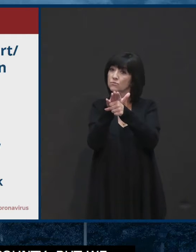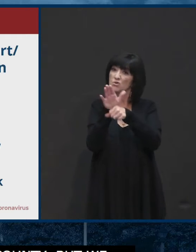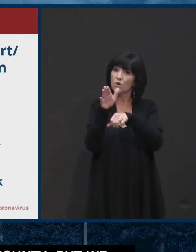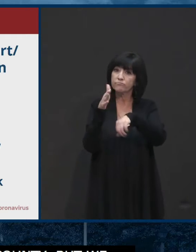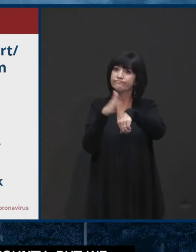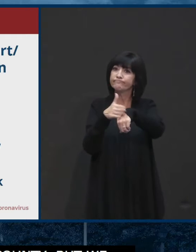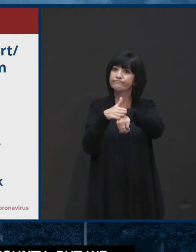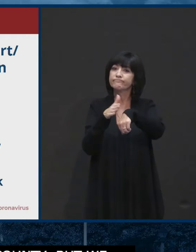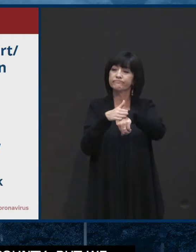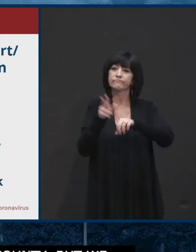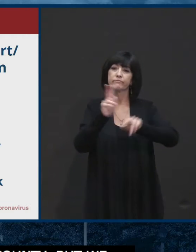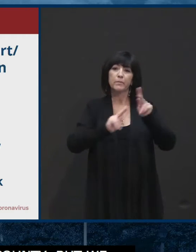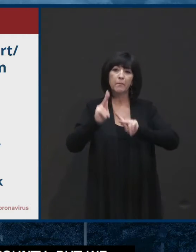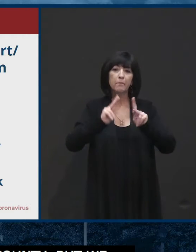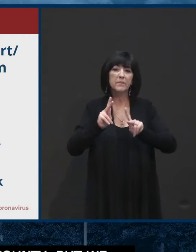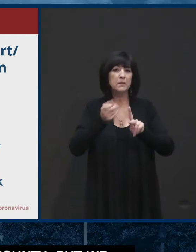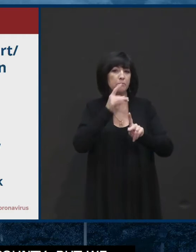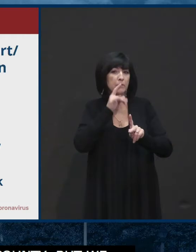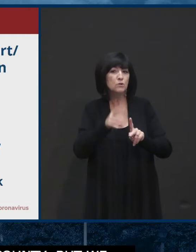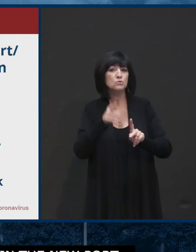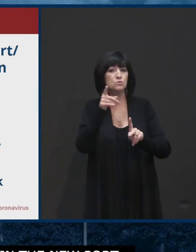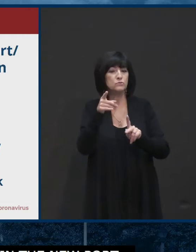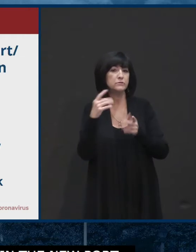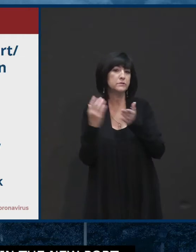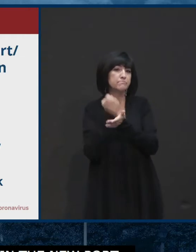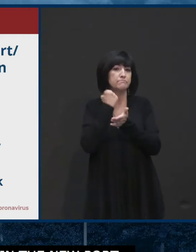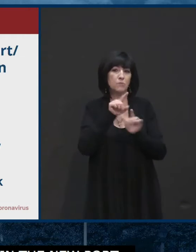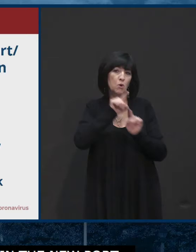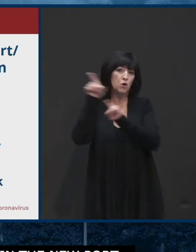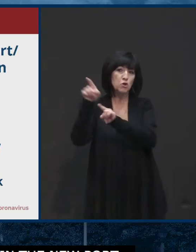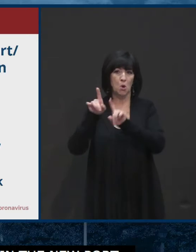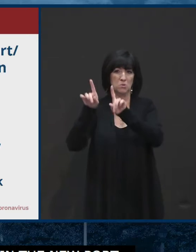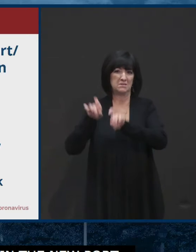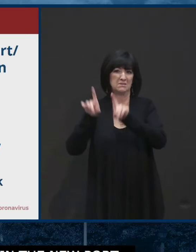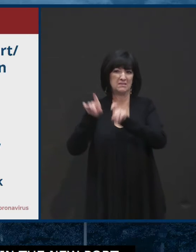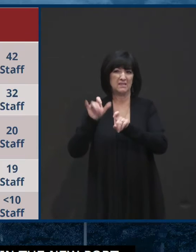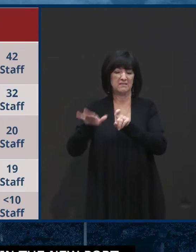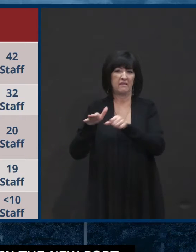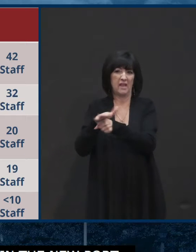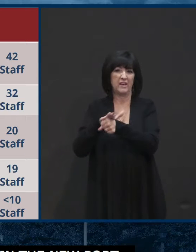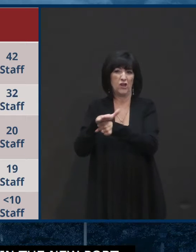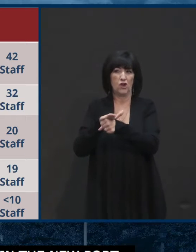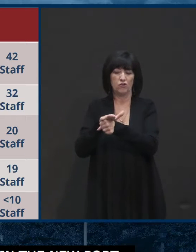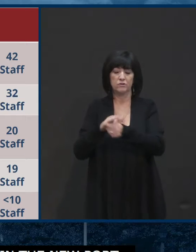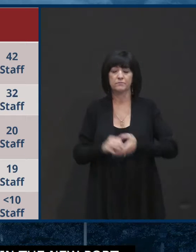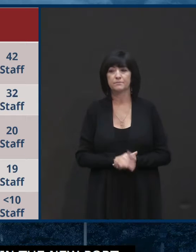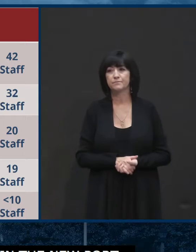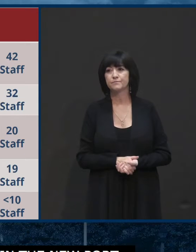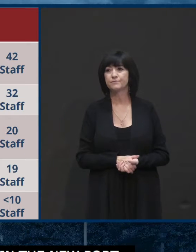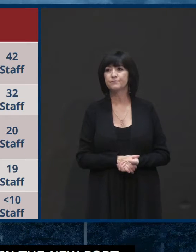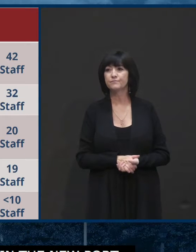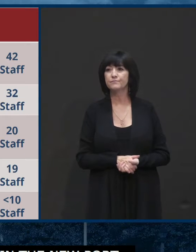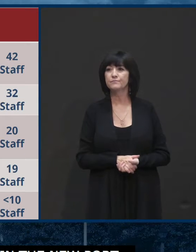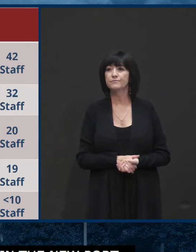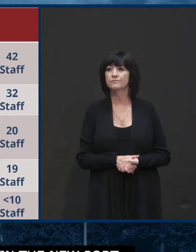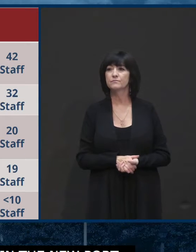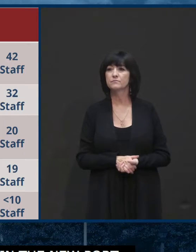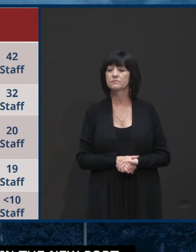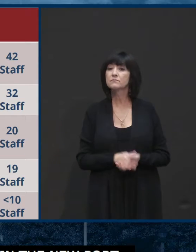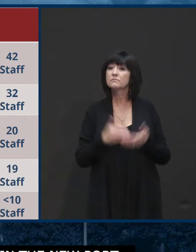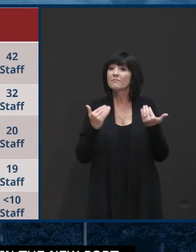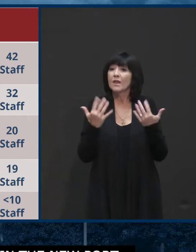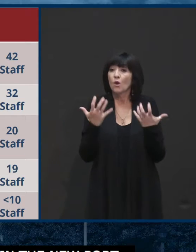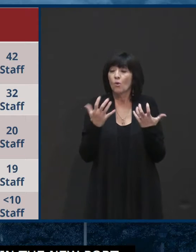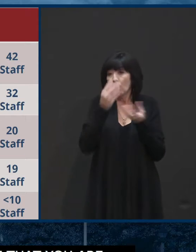you're taking advantage of testing as well. I also want to provide an update on our